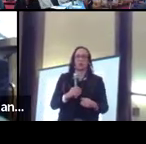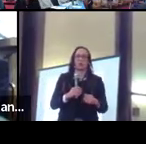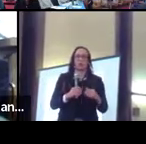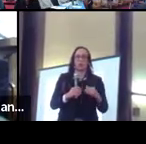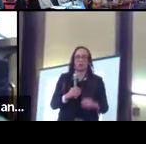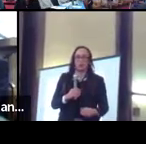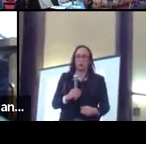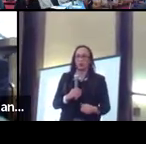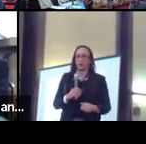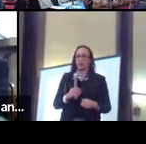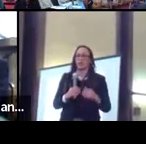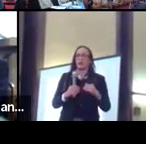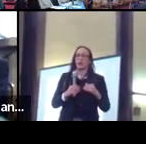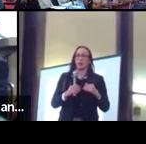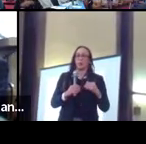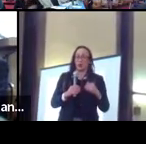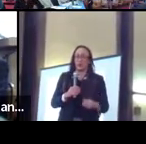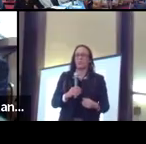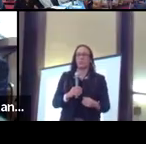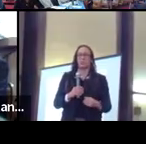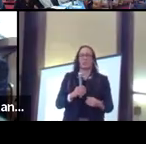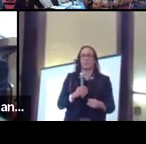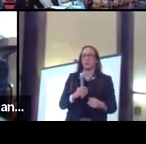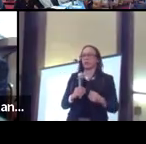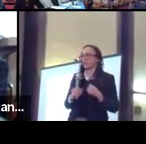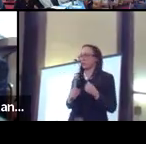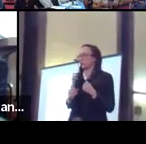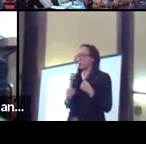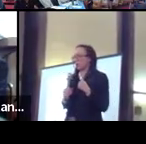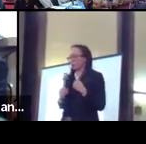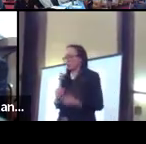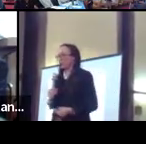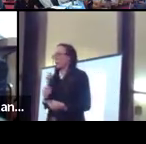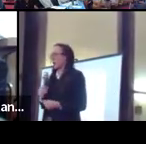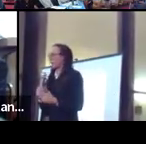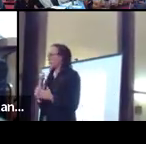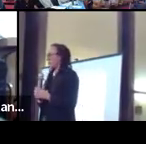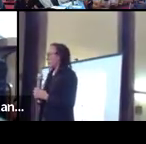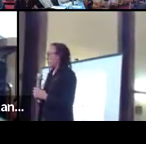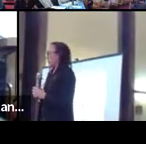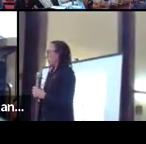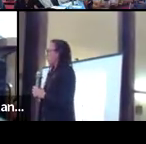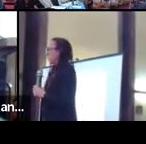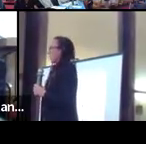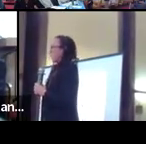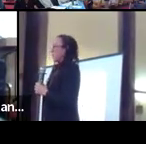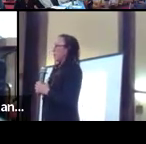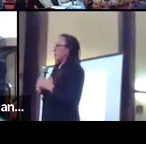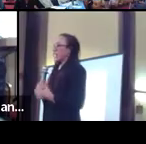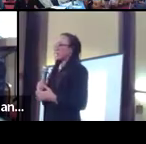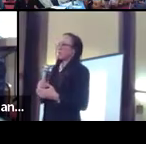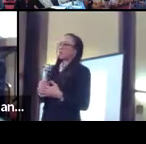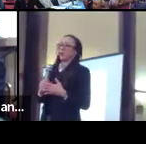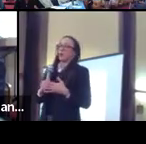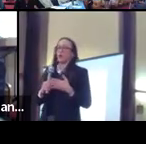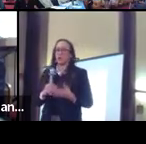the tools and participatory, participation necessary to, continue to activate this plan.